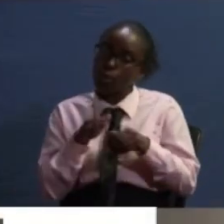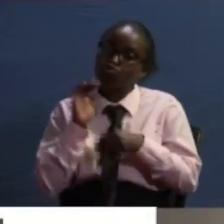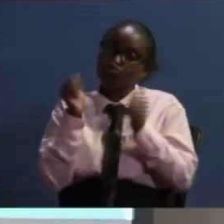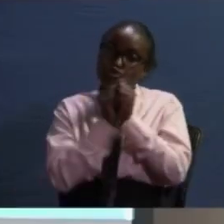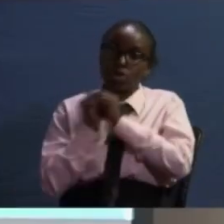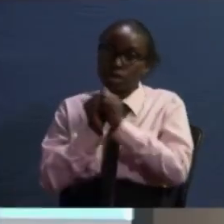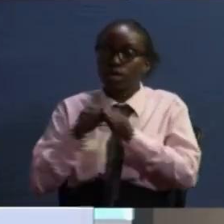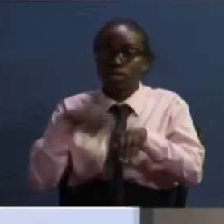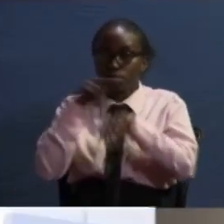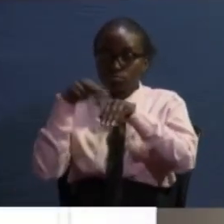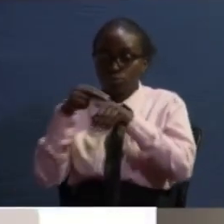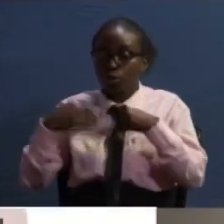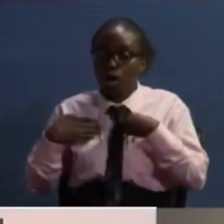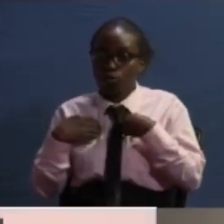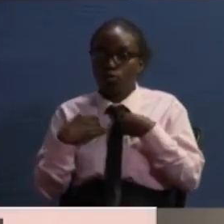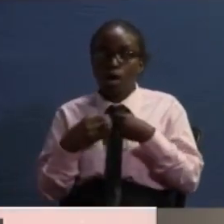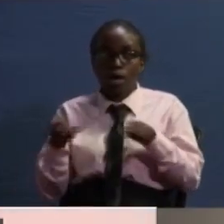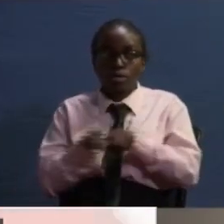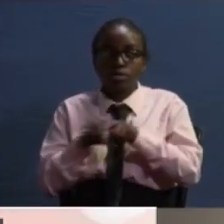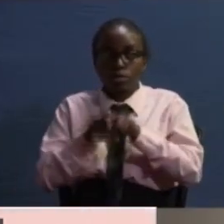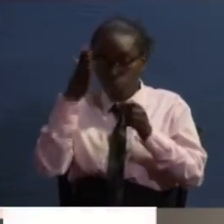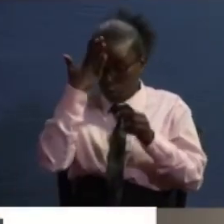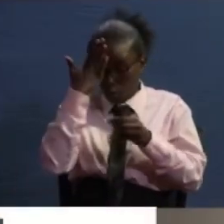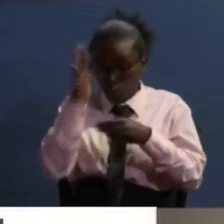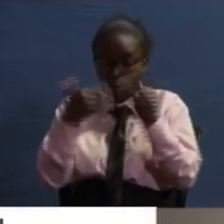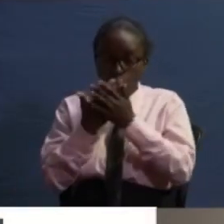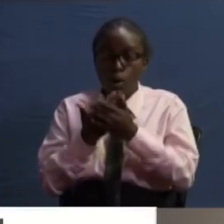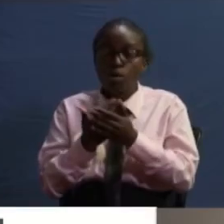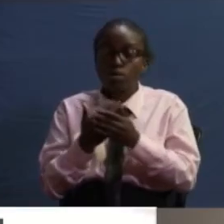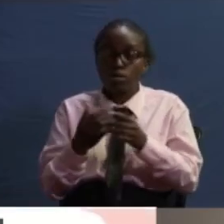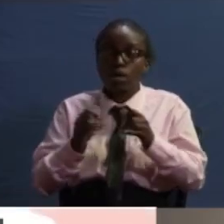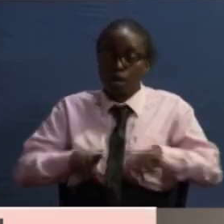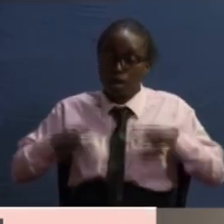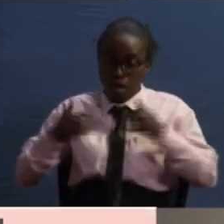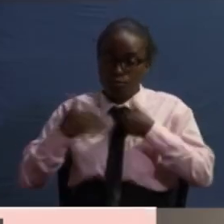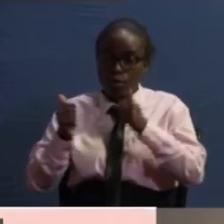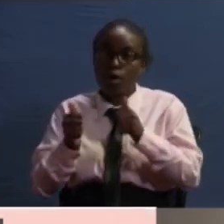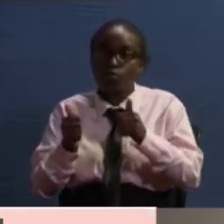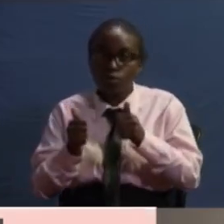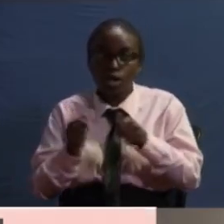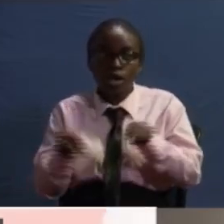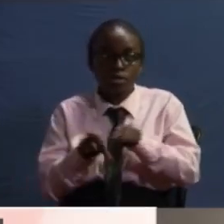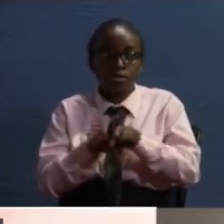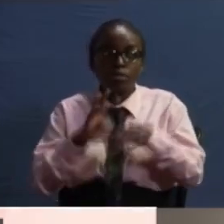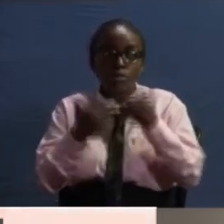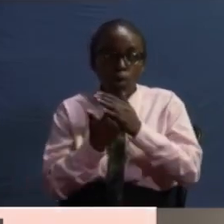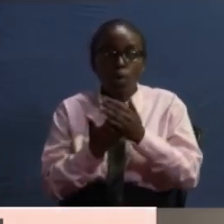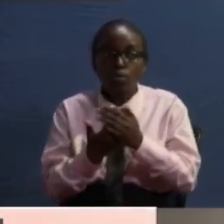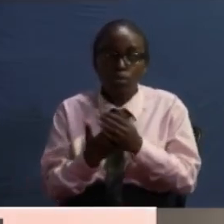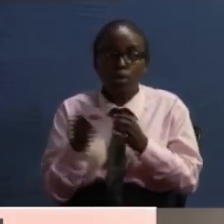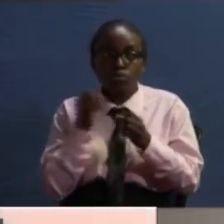uchumi, ujuzi, ushauri na mafundisho ya kimaisha, na vile vile mgogoro wa dhulma na kazi